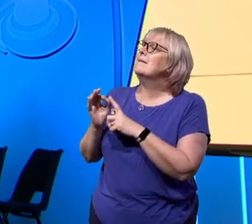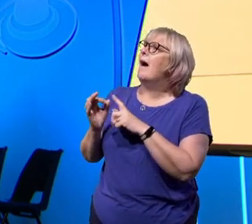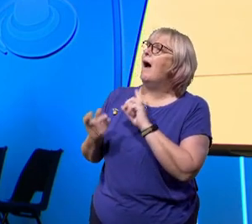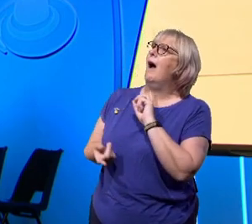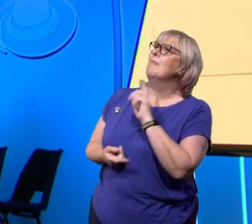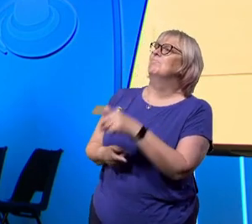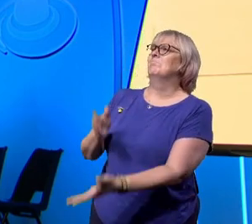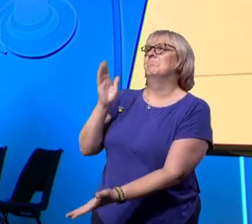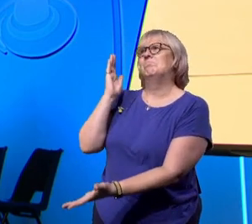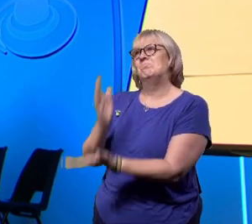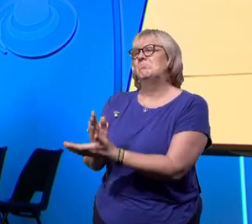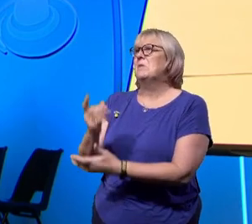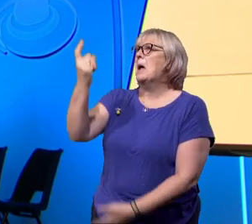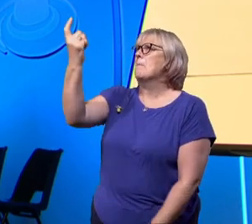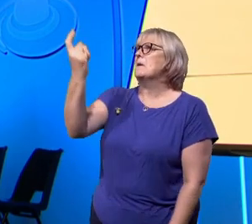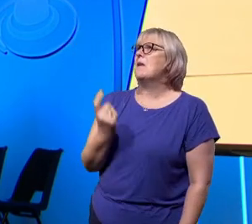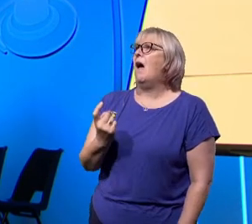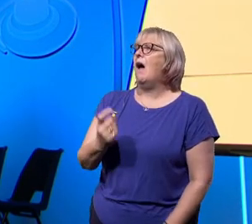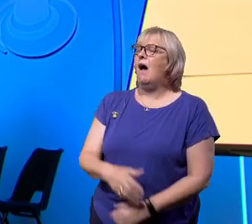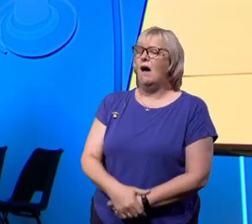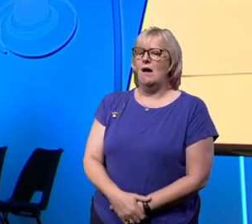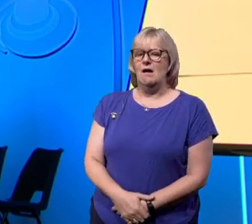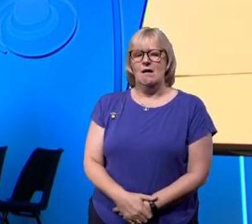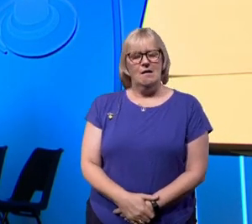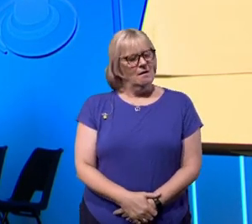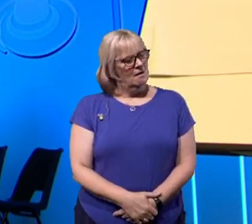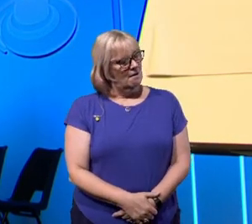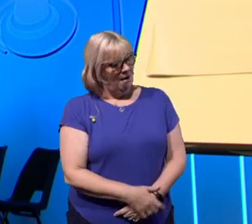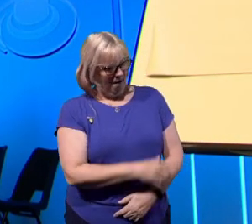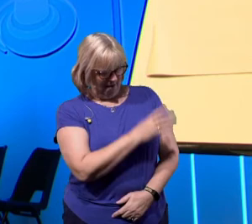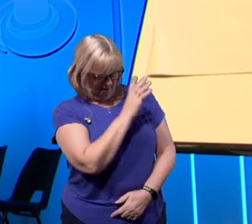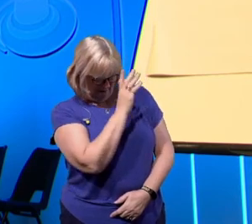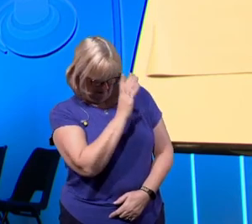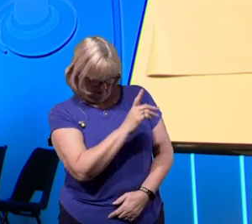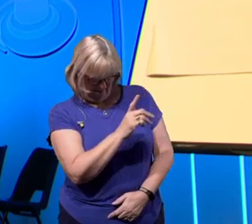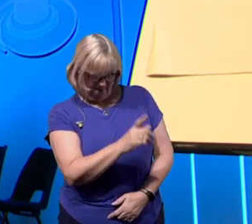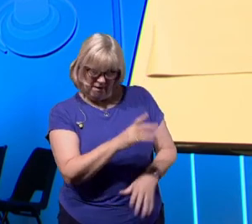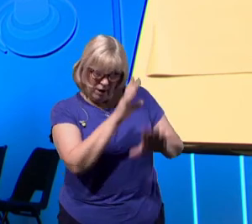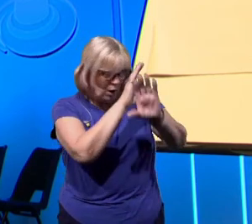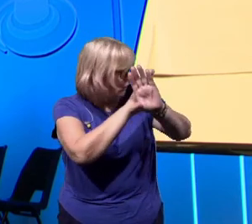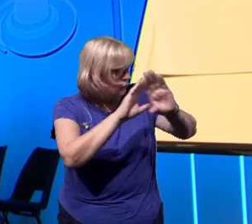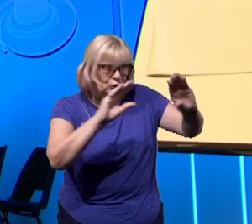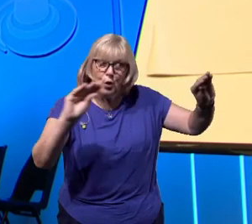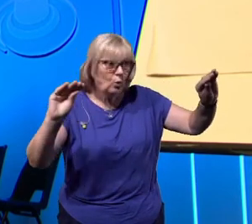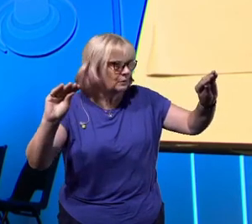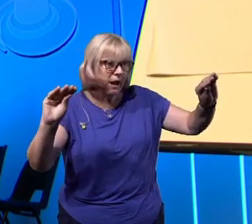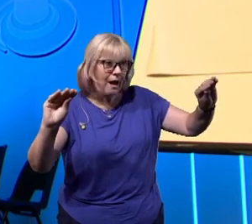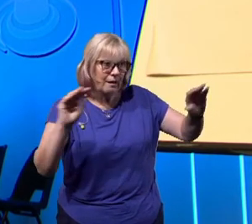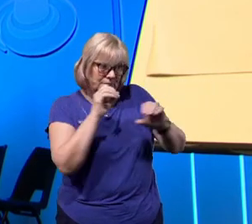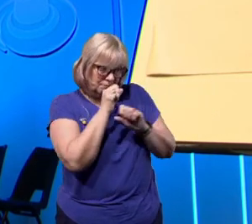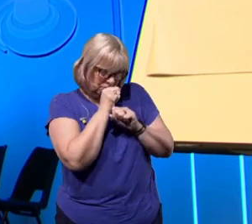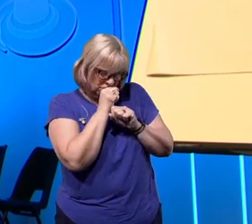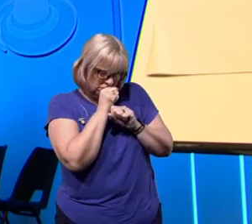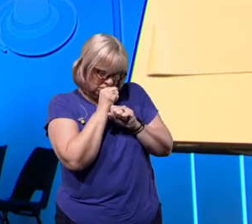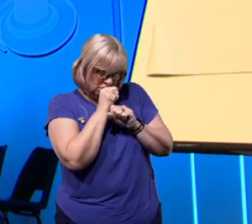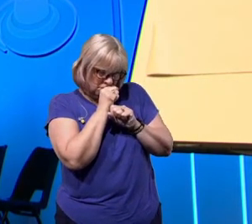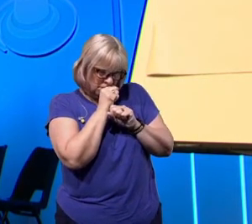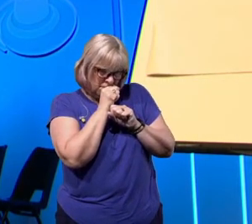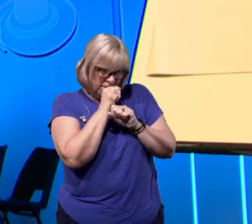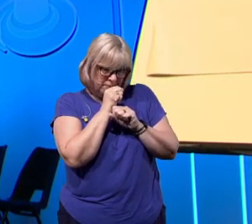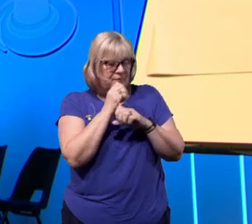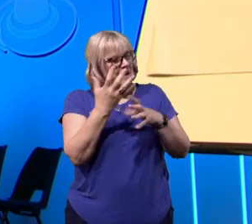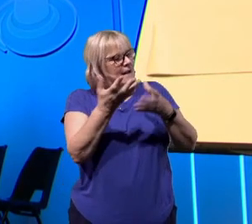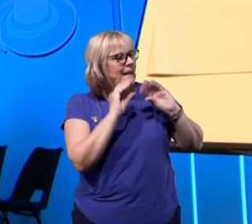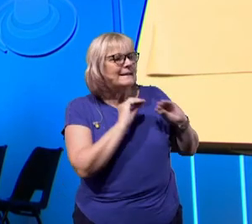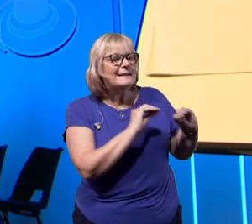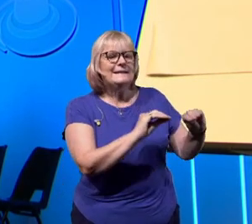"You are the Messiah." Jesus warned them not to tell anyone about him. He then began to teach to